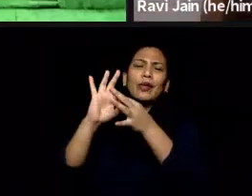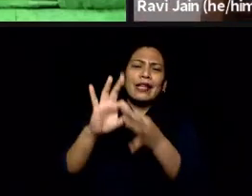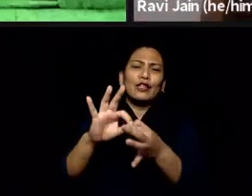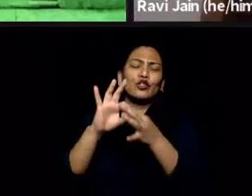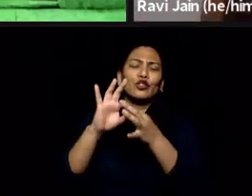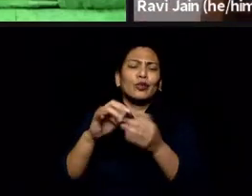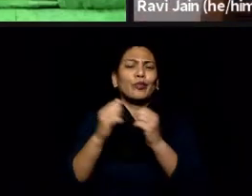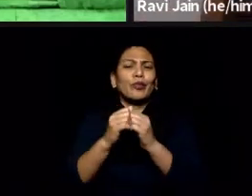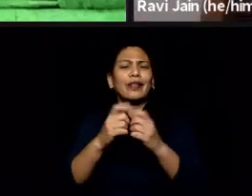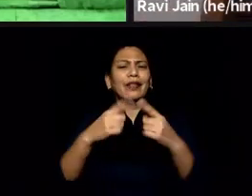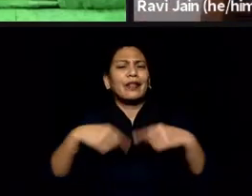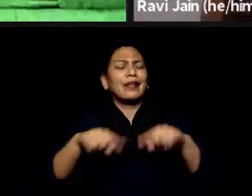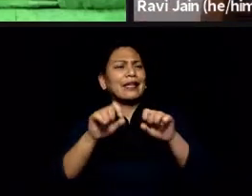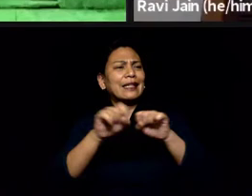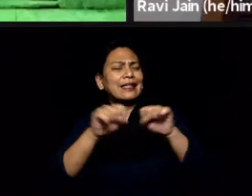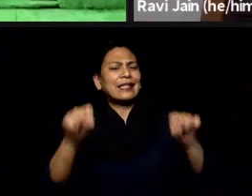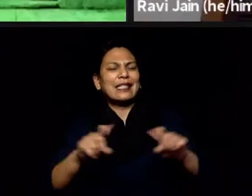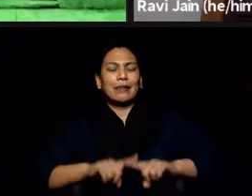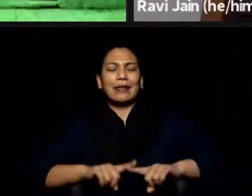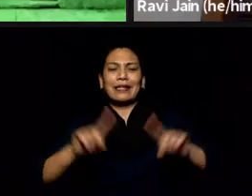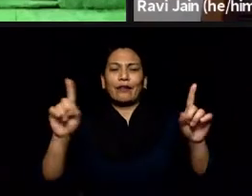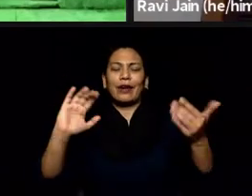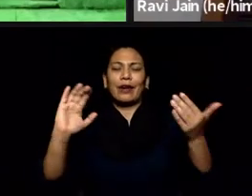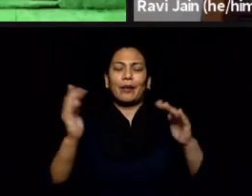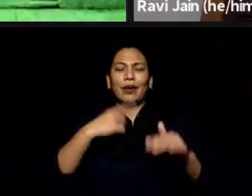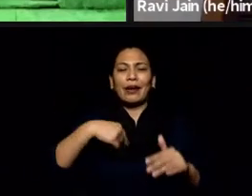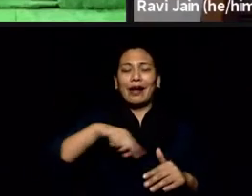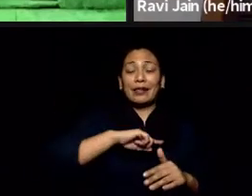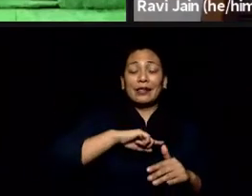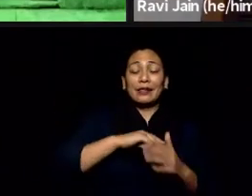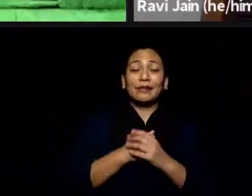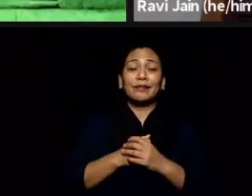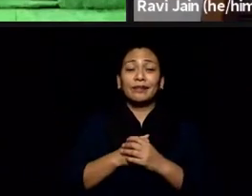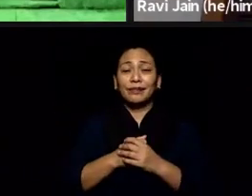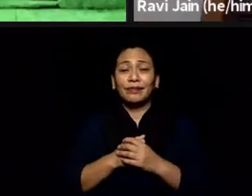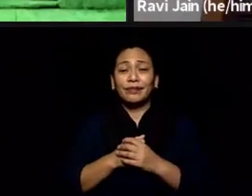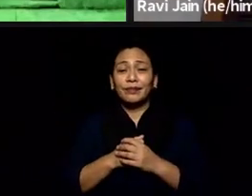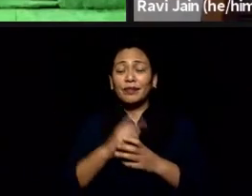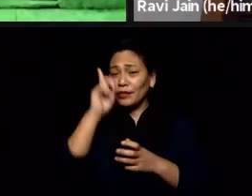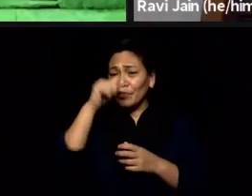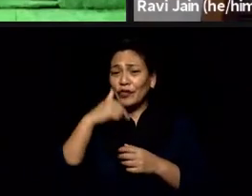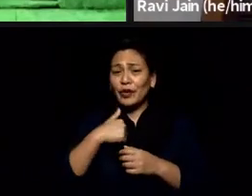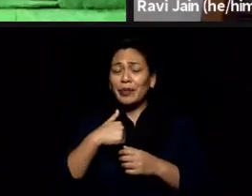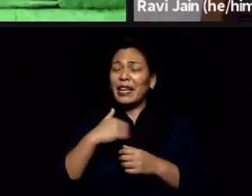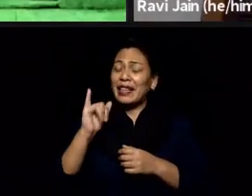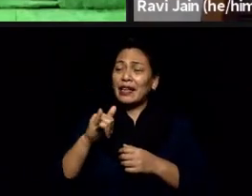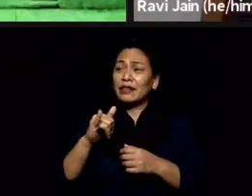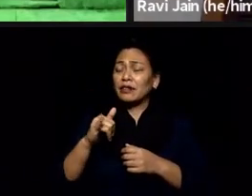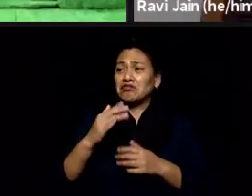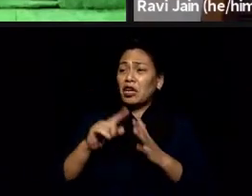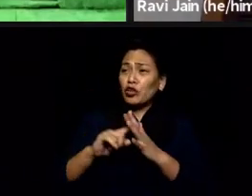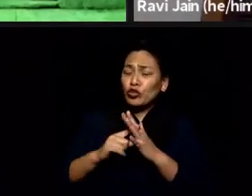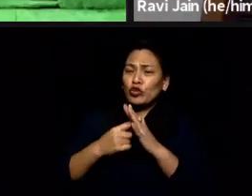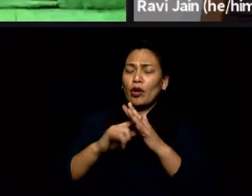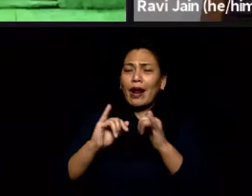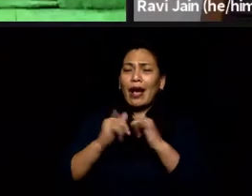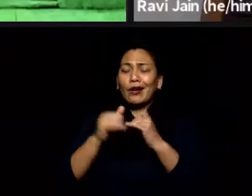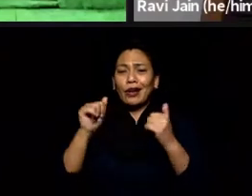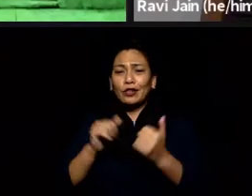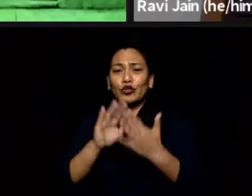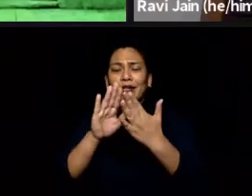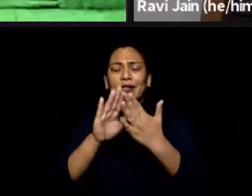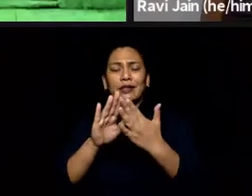these systems and situations? And I think that's at least some start in addressing the